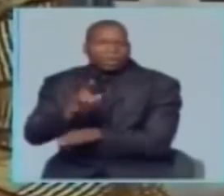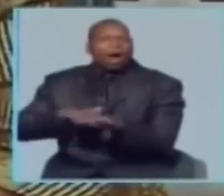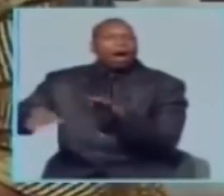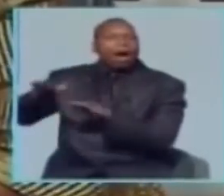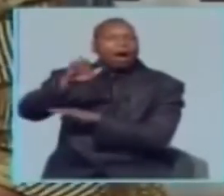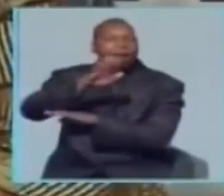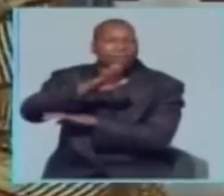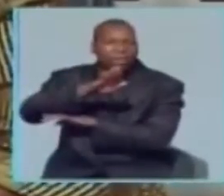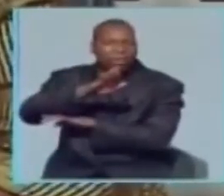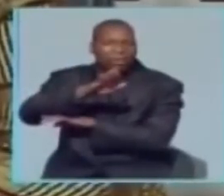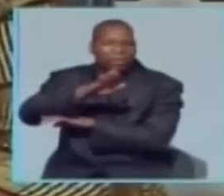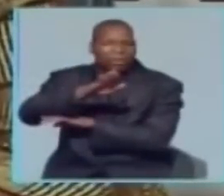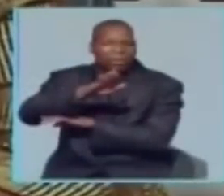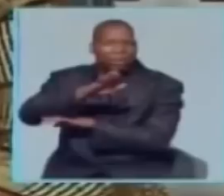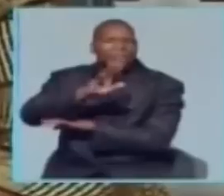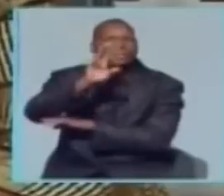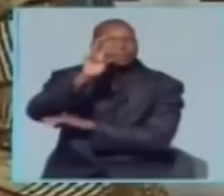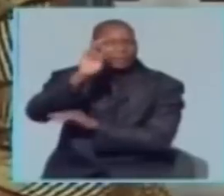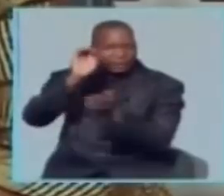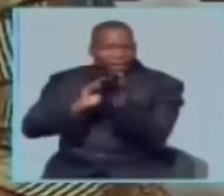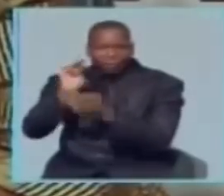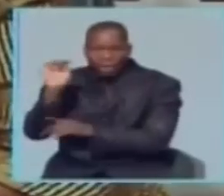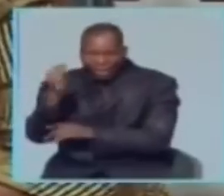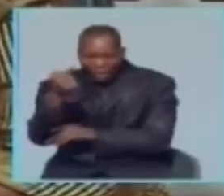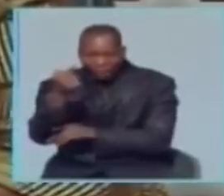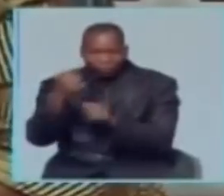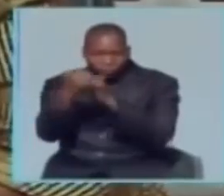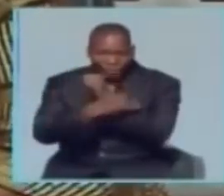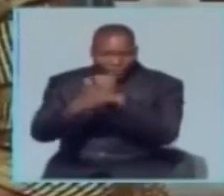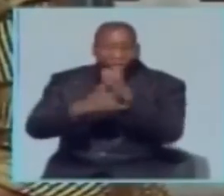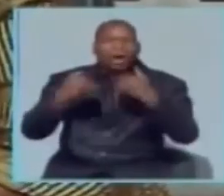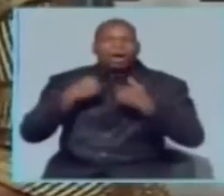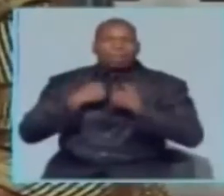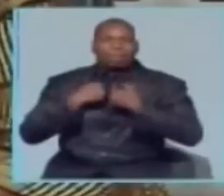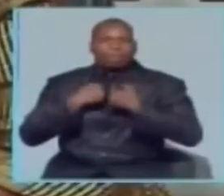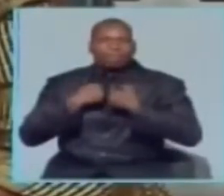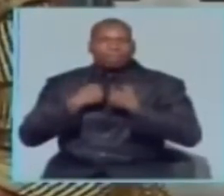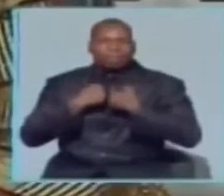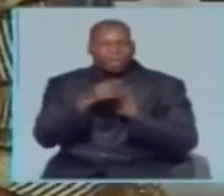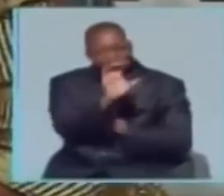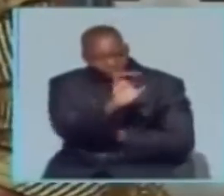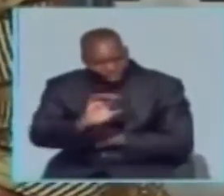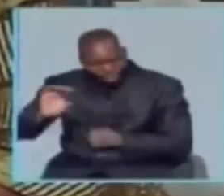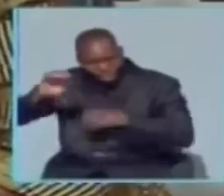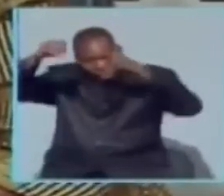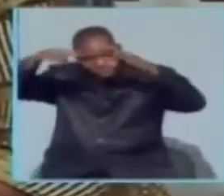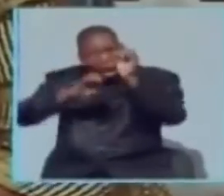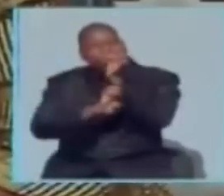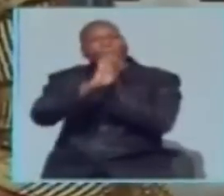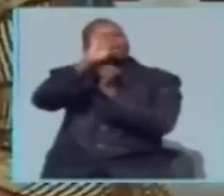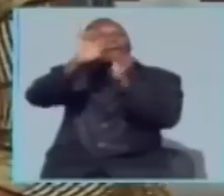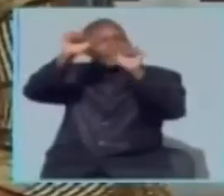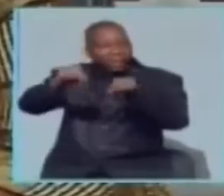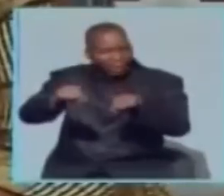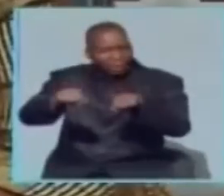a potential of over 6,000 megawatts, which would be able to export to the region and be a true exporter